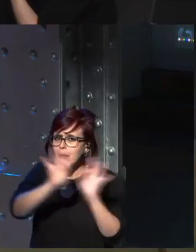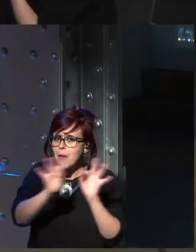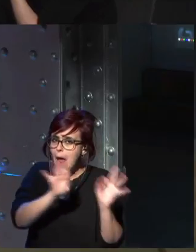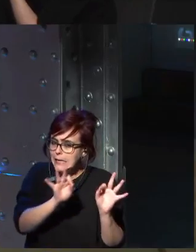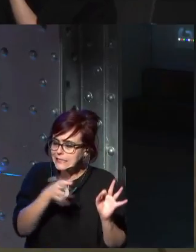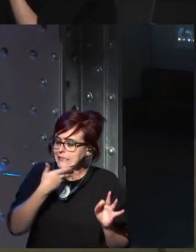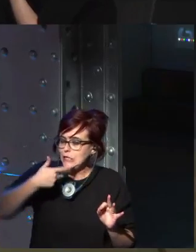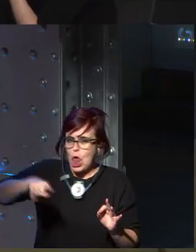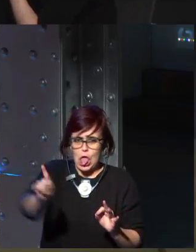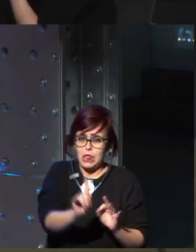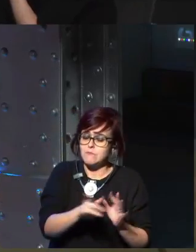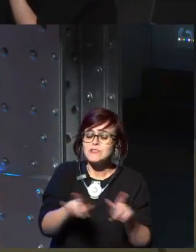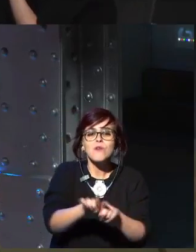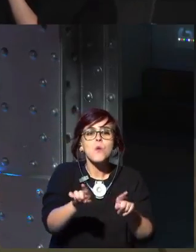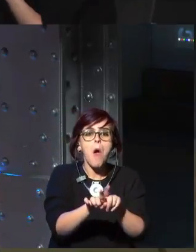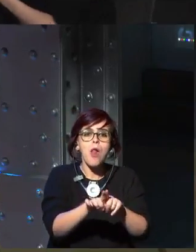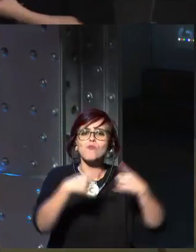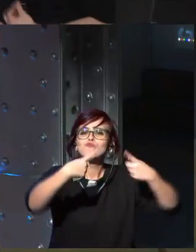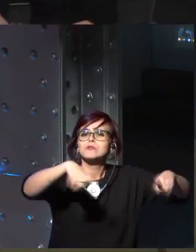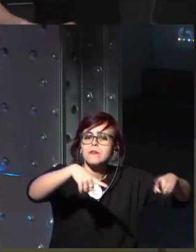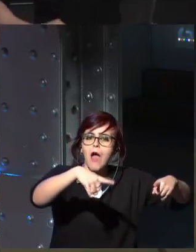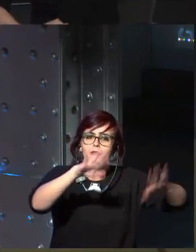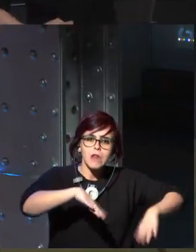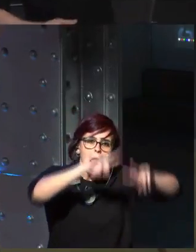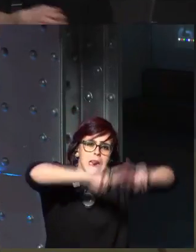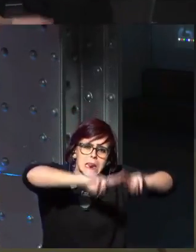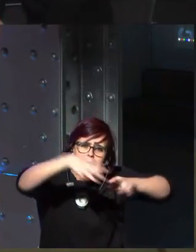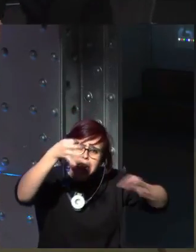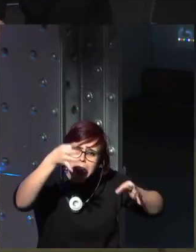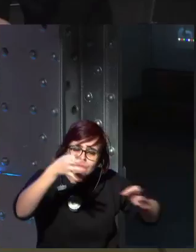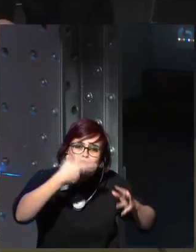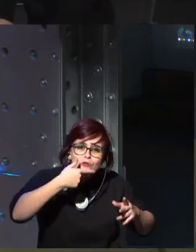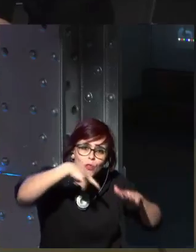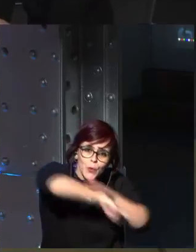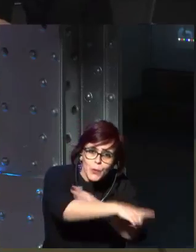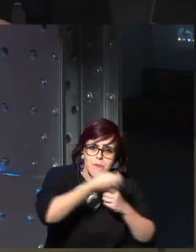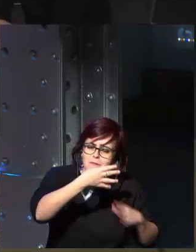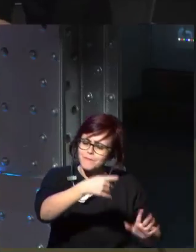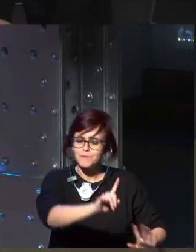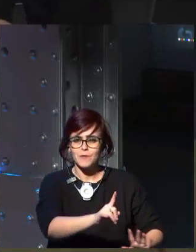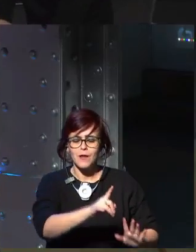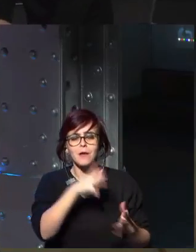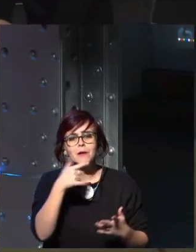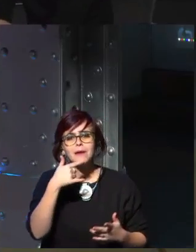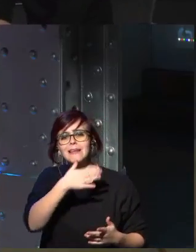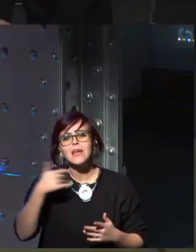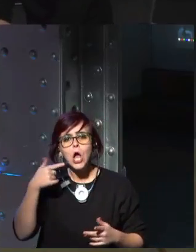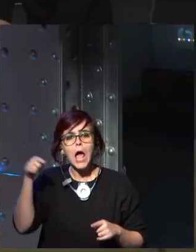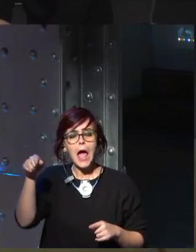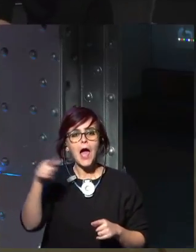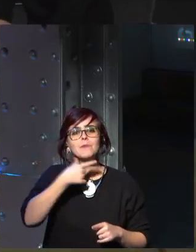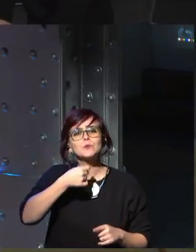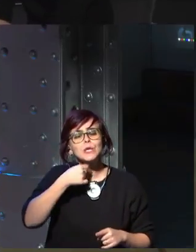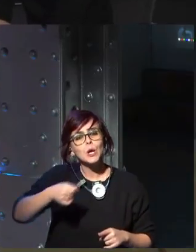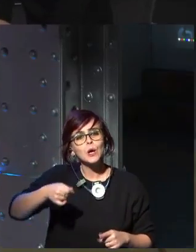out. Grandes cosas que habéis descubierto. Bueno, tú traduces. The great things that you've discovered. I don't want